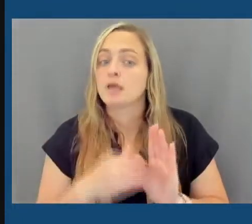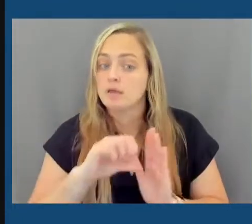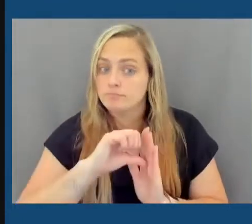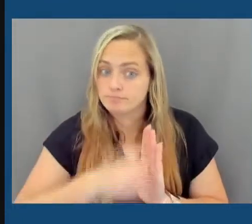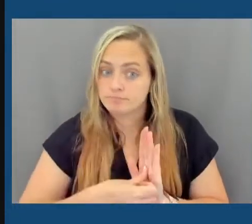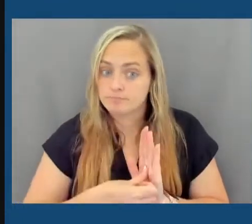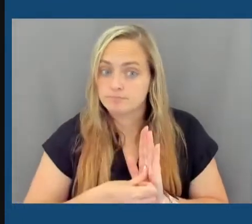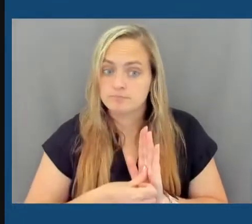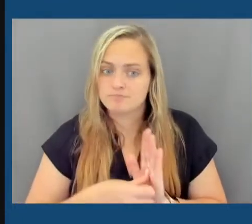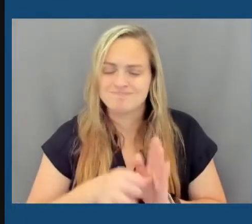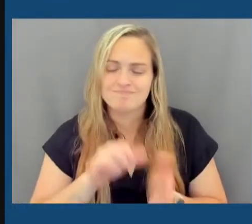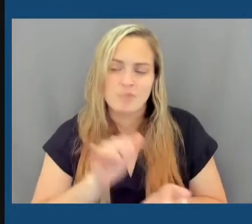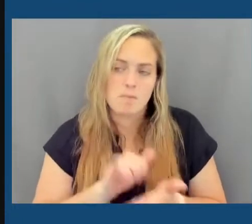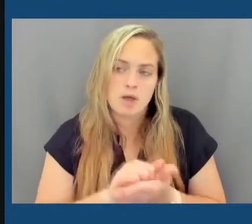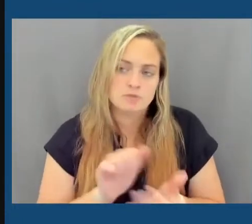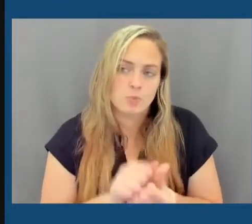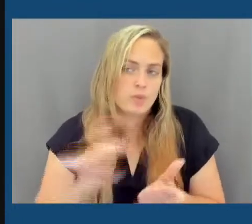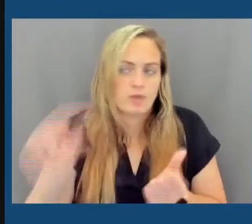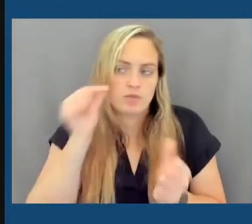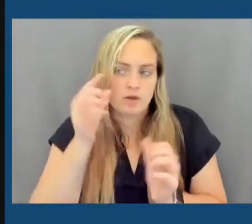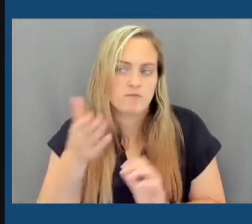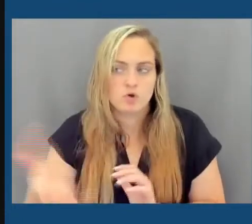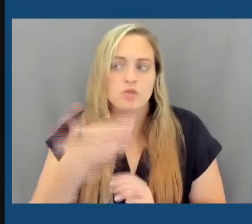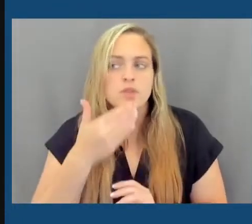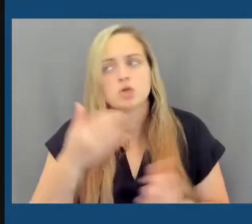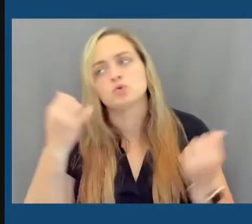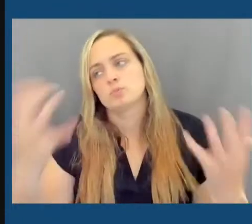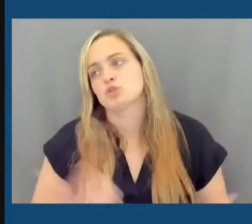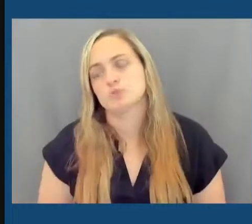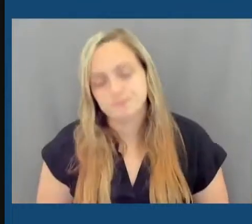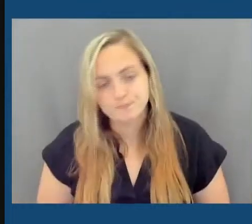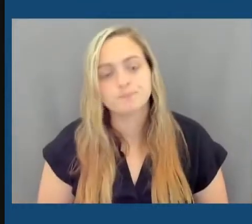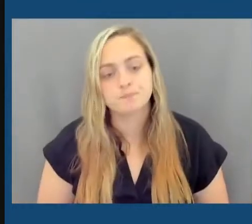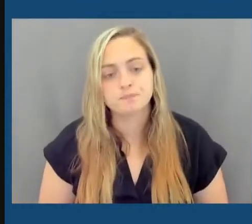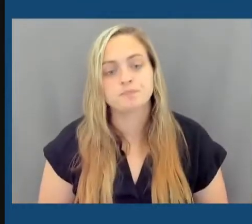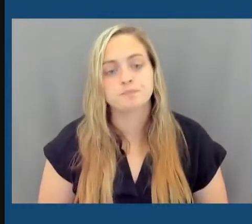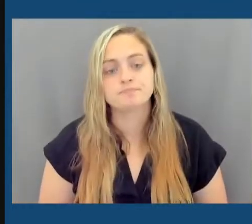could not have done it, Governor Hochul, without your support. Thank you so much.